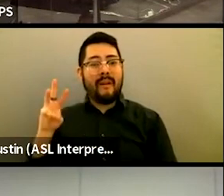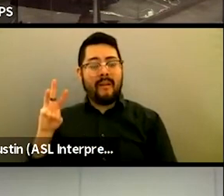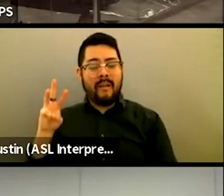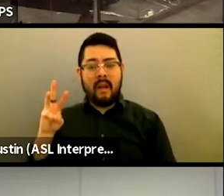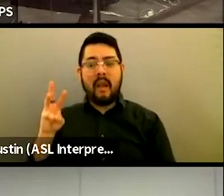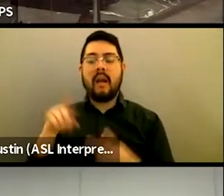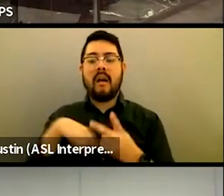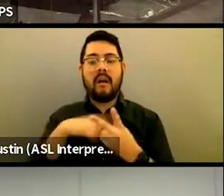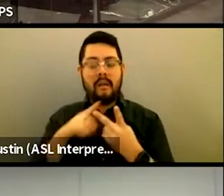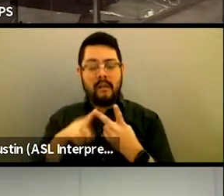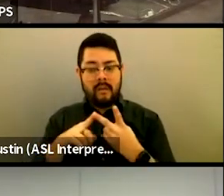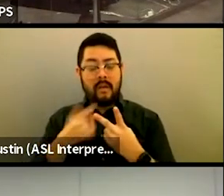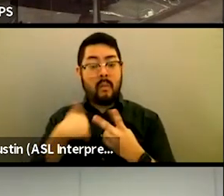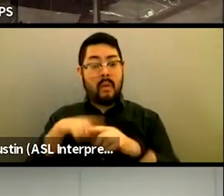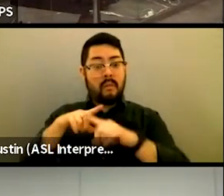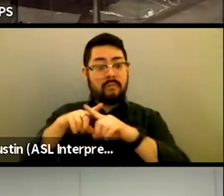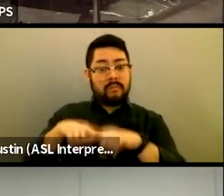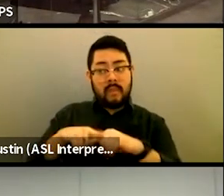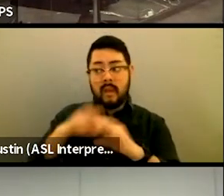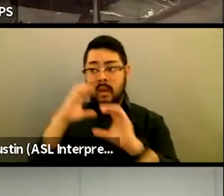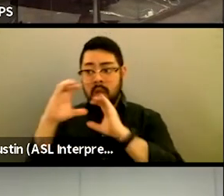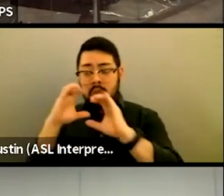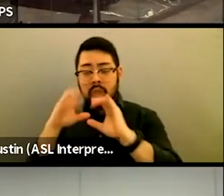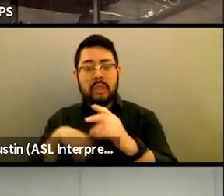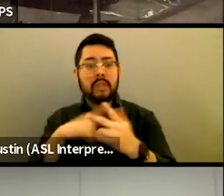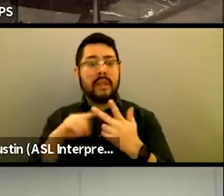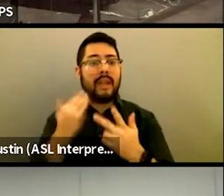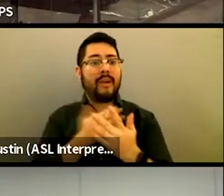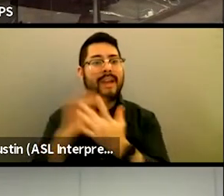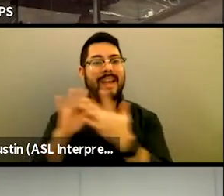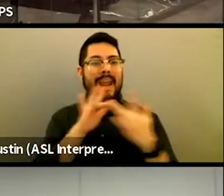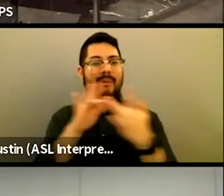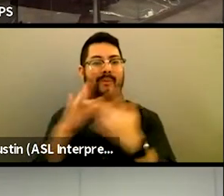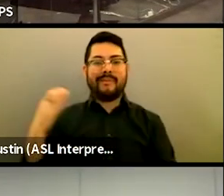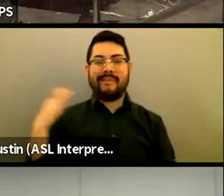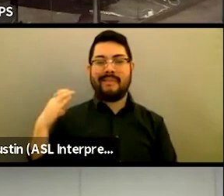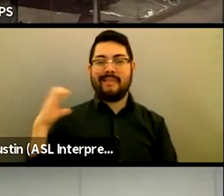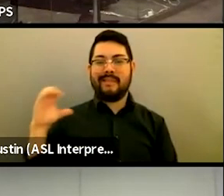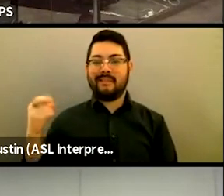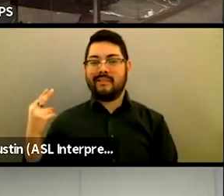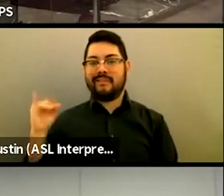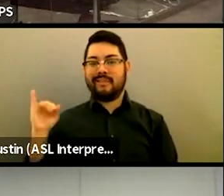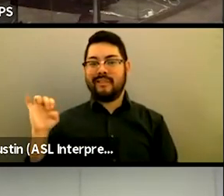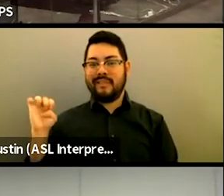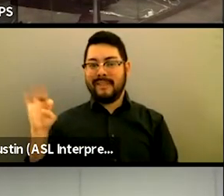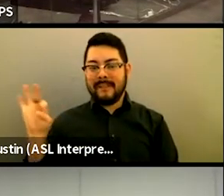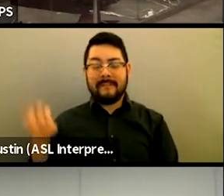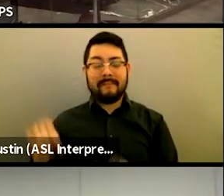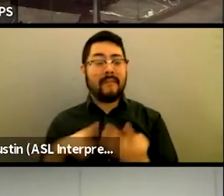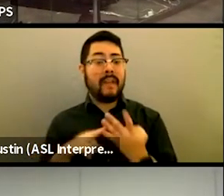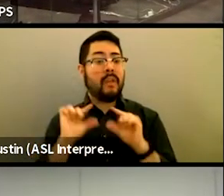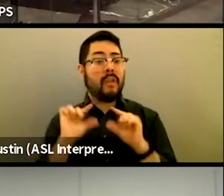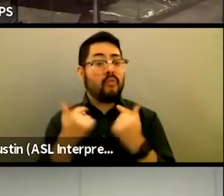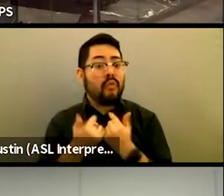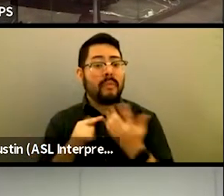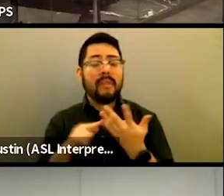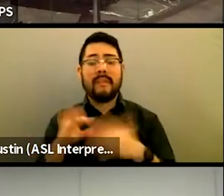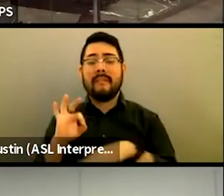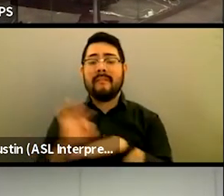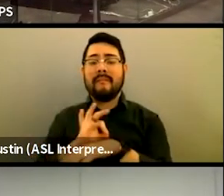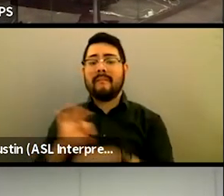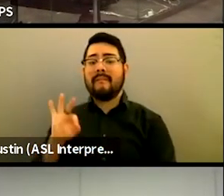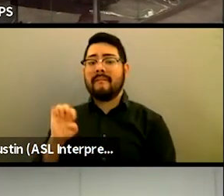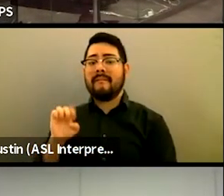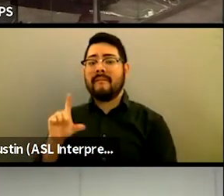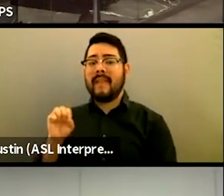process. We also rely heavily on our network chiefs, as well as groups such as the principal fellows and principal advisory